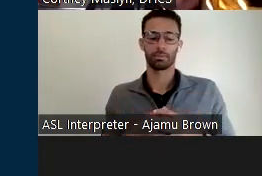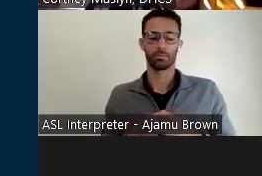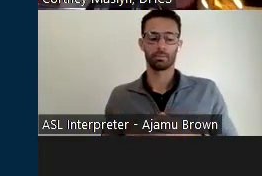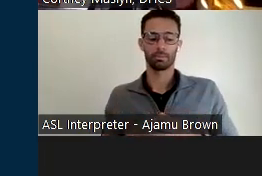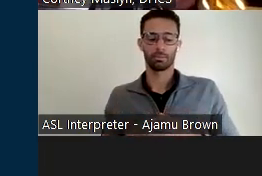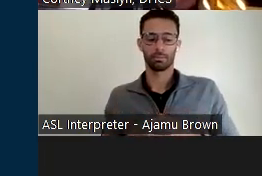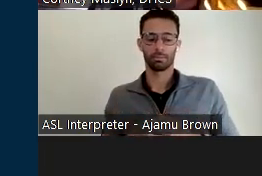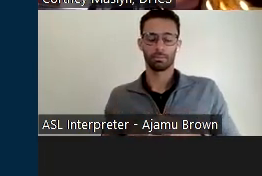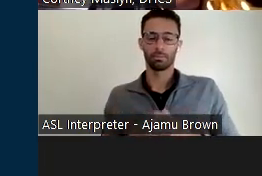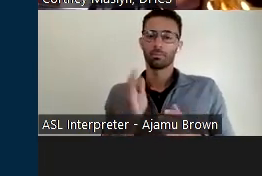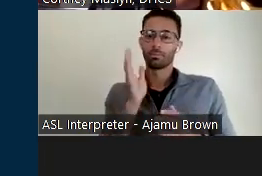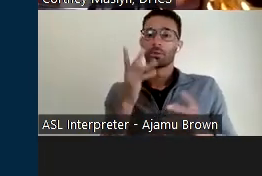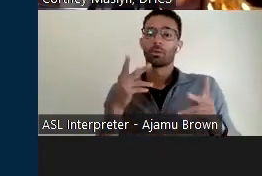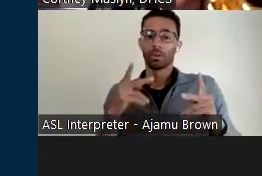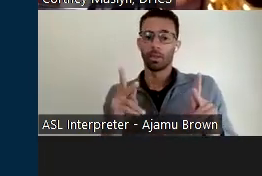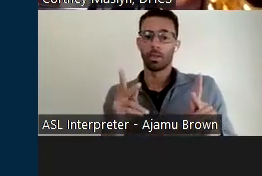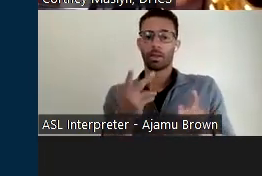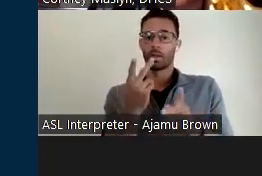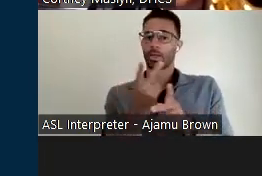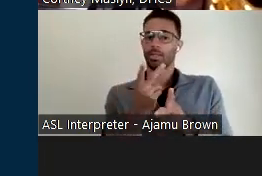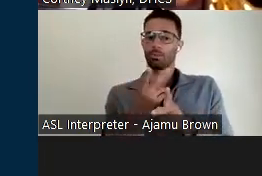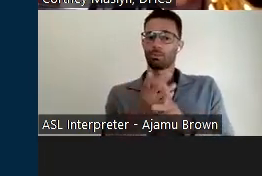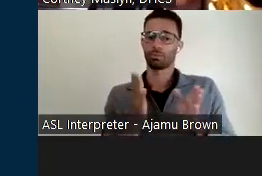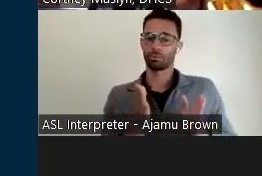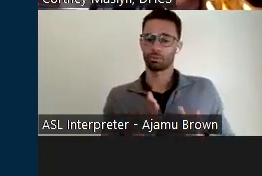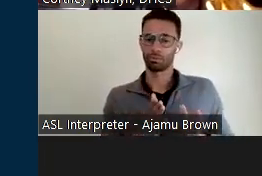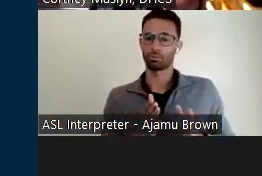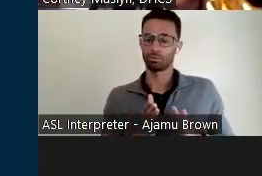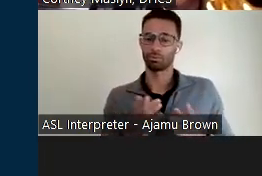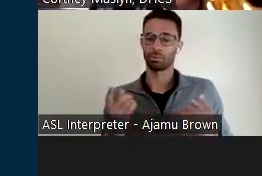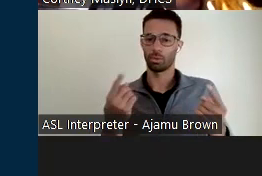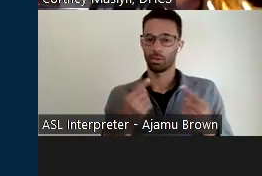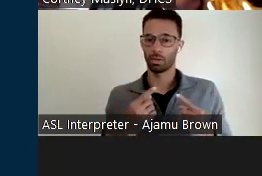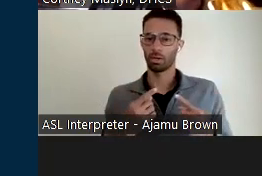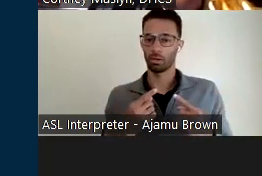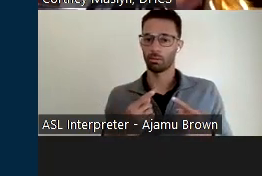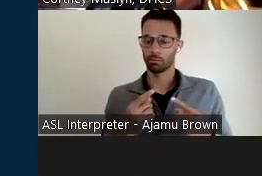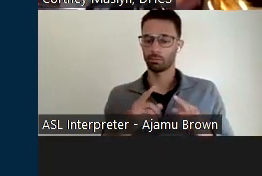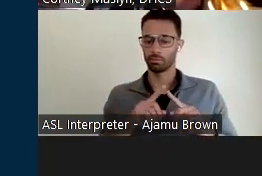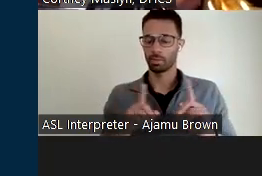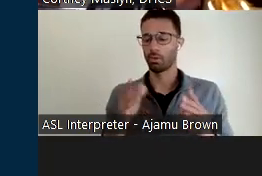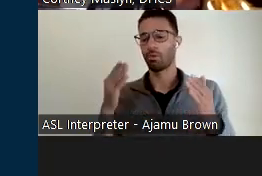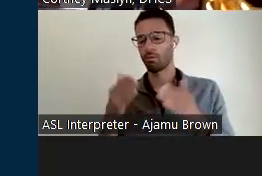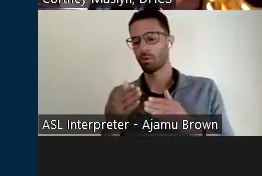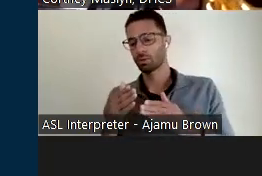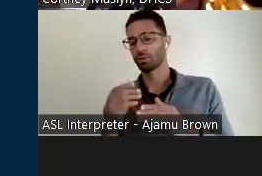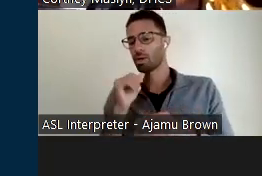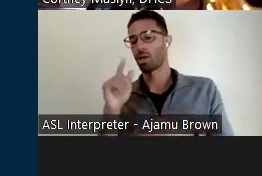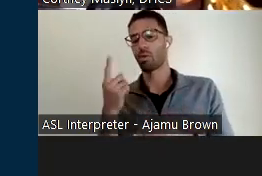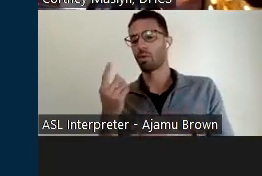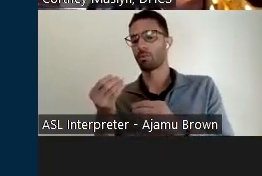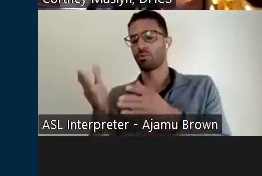allow for, caregivers and others to come, but really focused on not providers, but really the